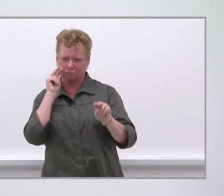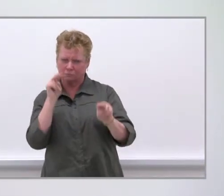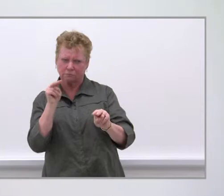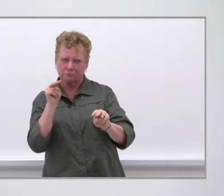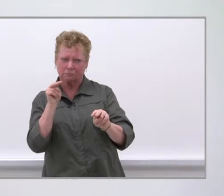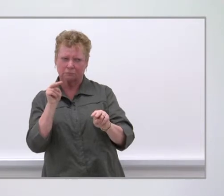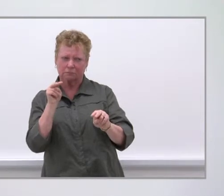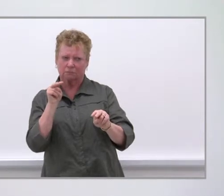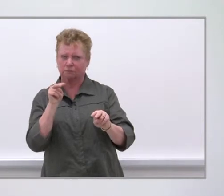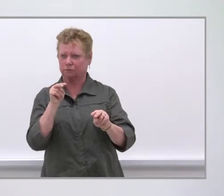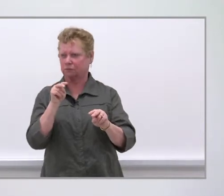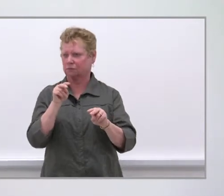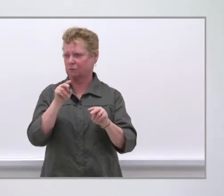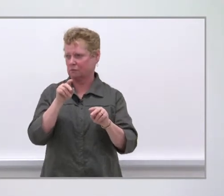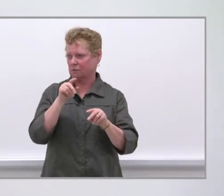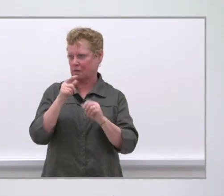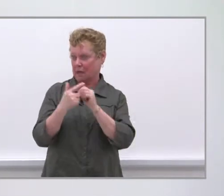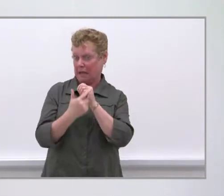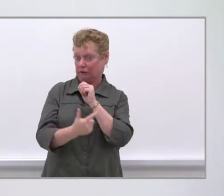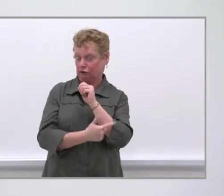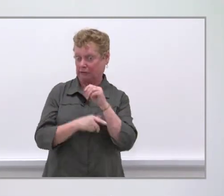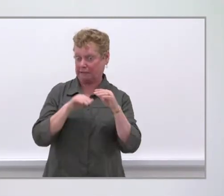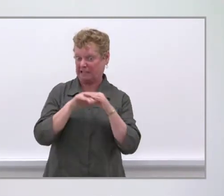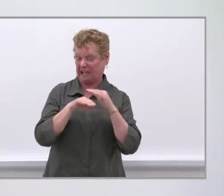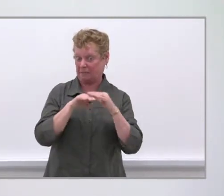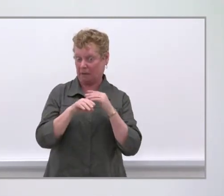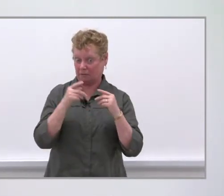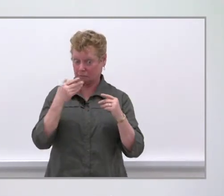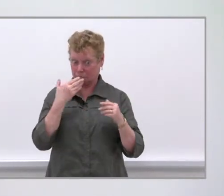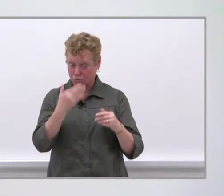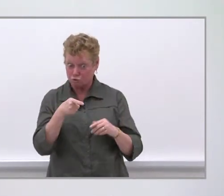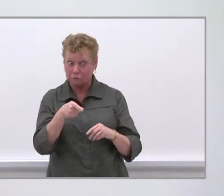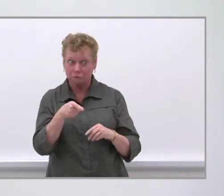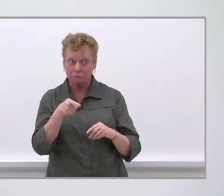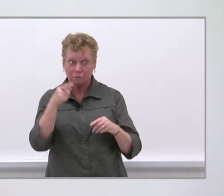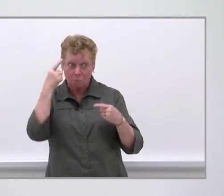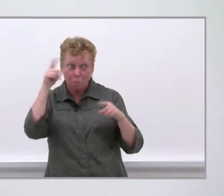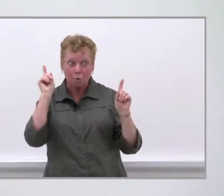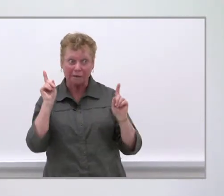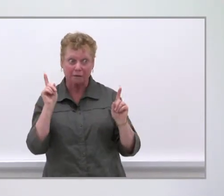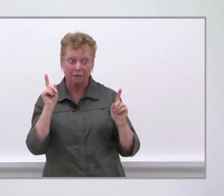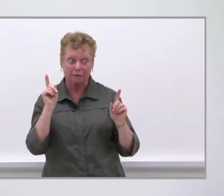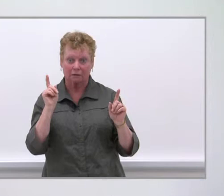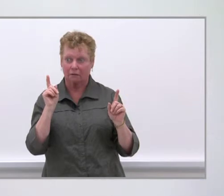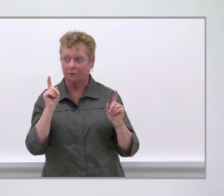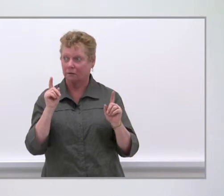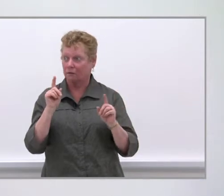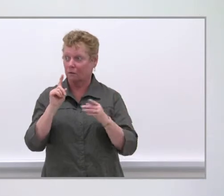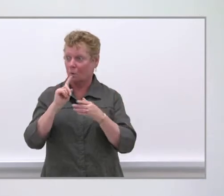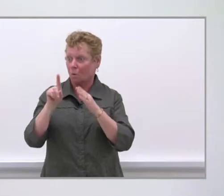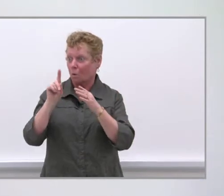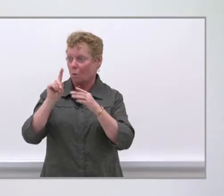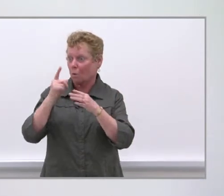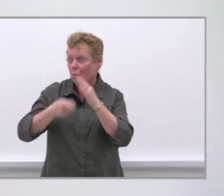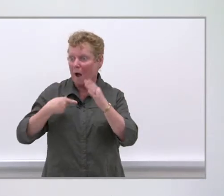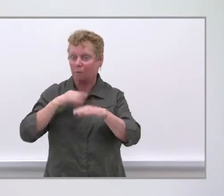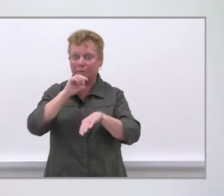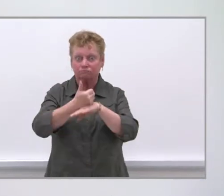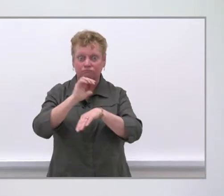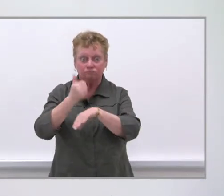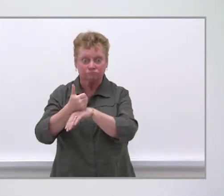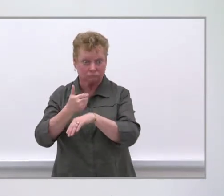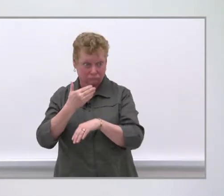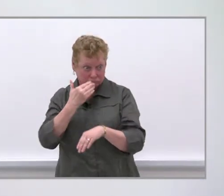to make sure that the accessibility legislation is working and that the systems that we've set up